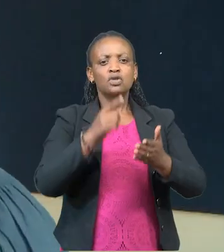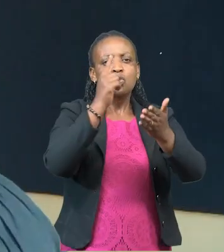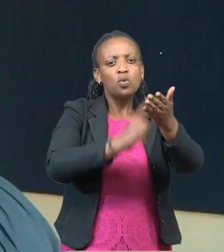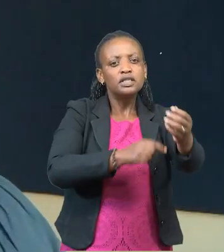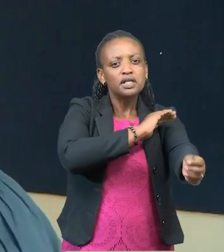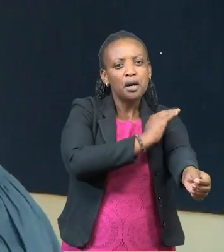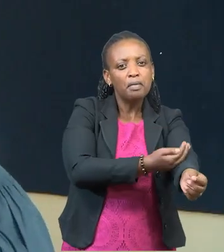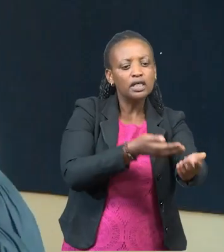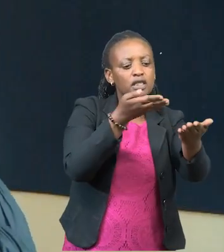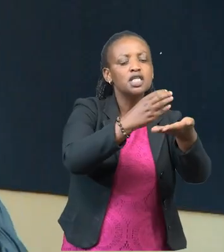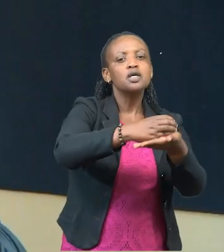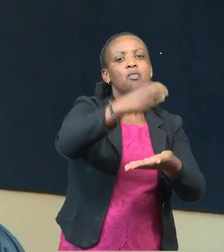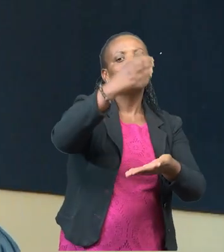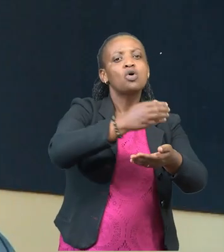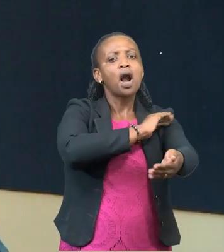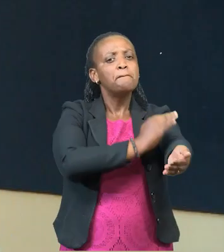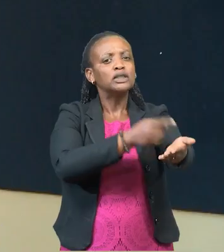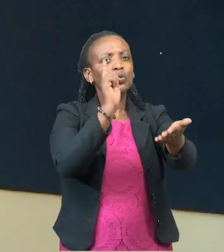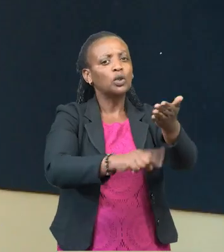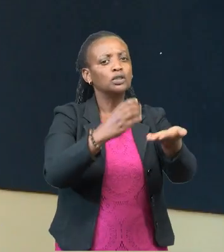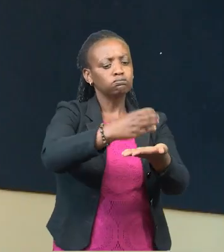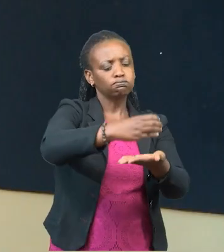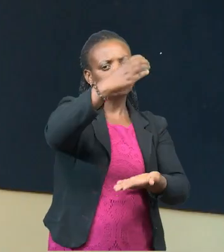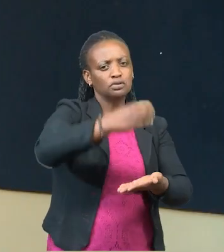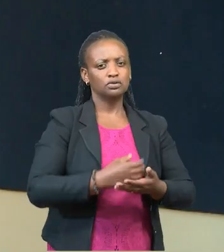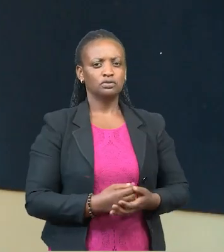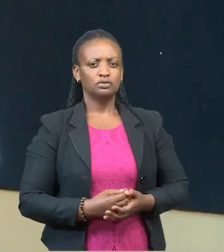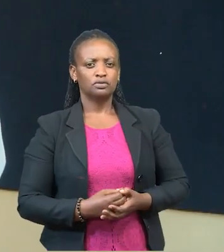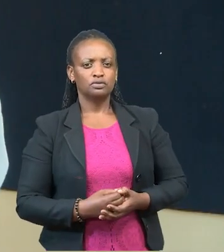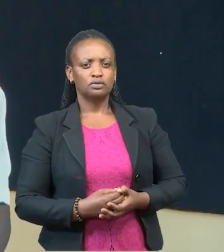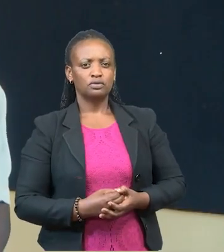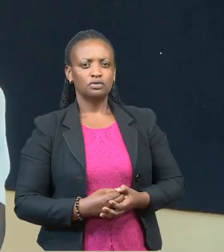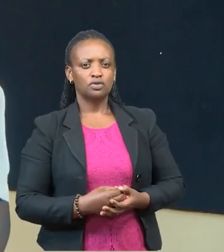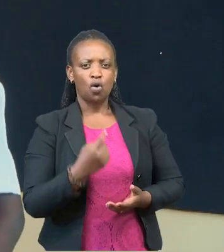What is the capacity of this bottle? What is the capacity of this bottle?